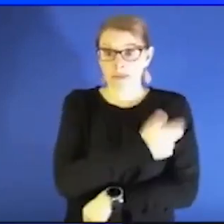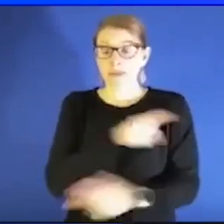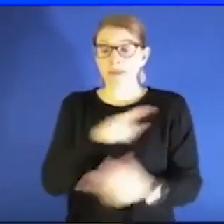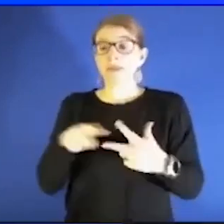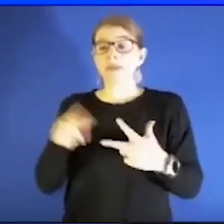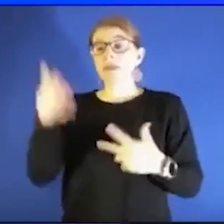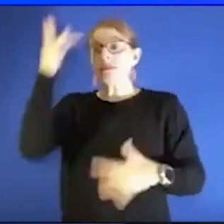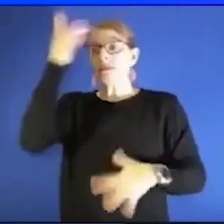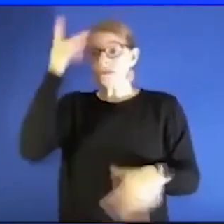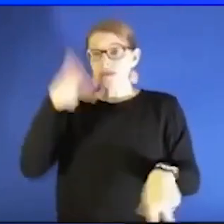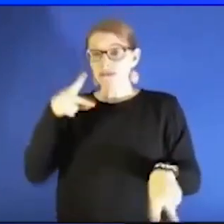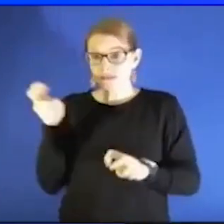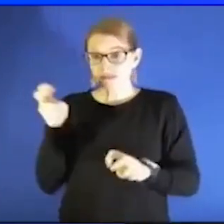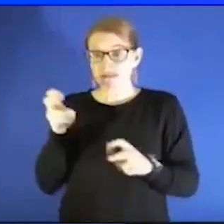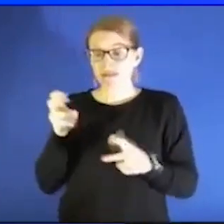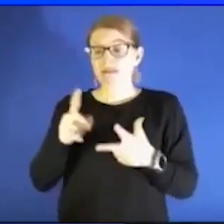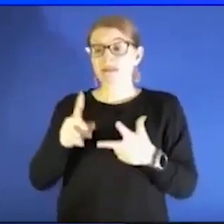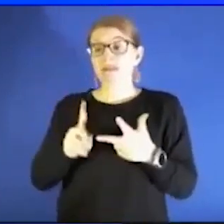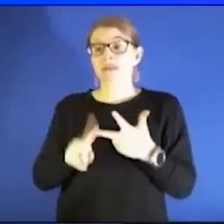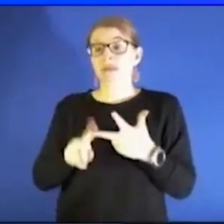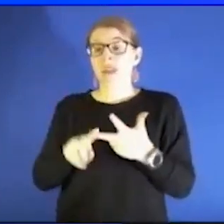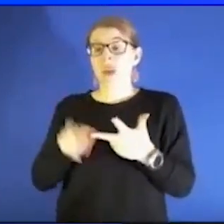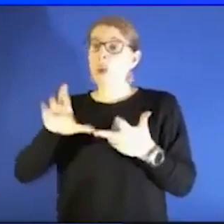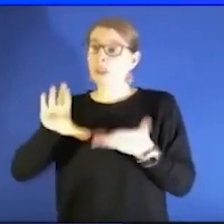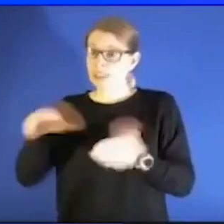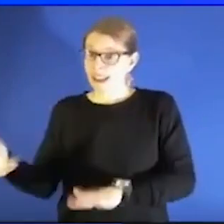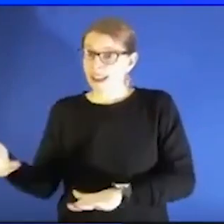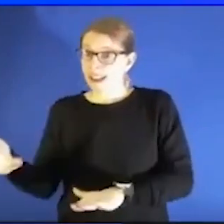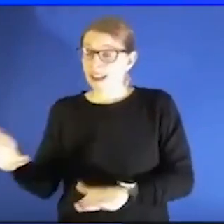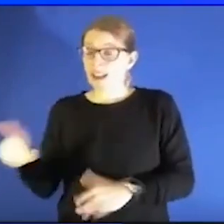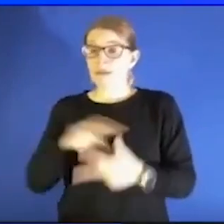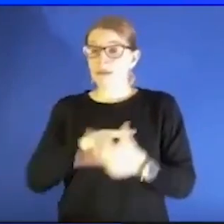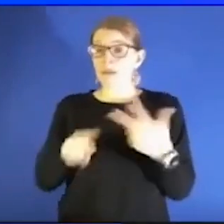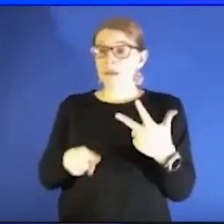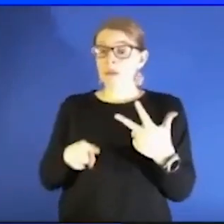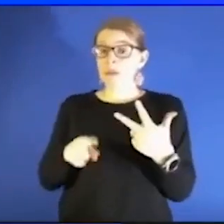deathly ill, and or dying, is to be